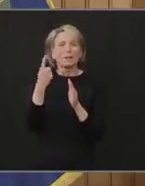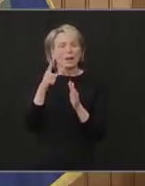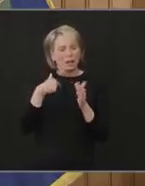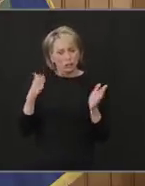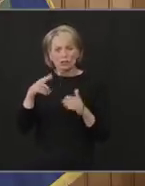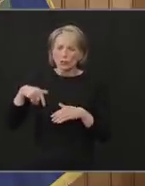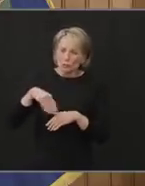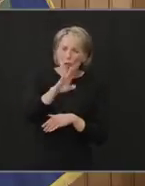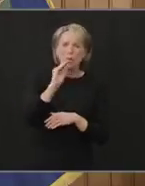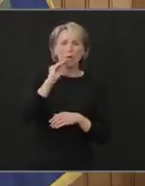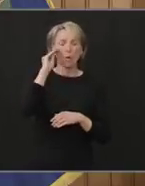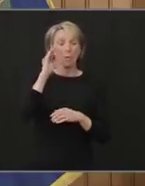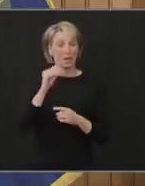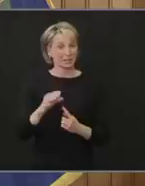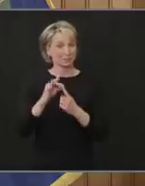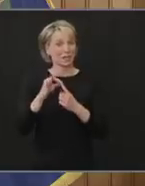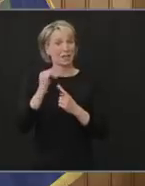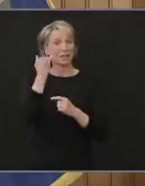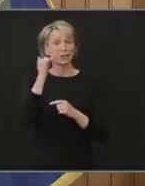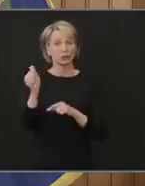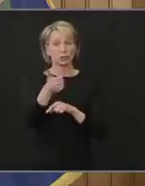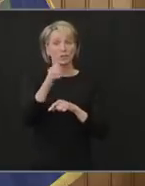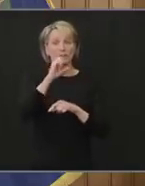60, go home and stay home.